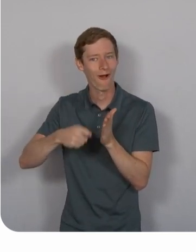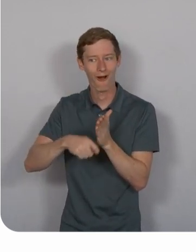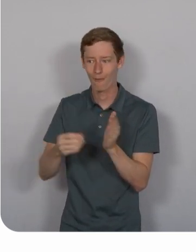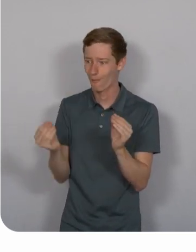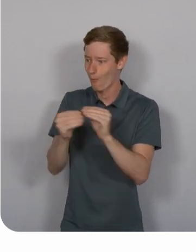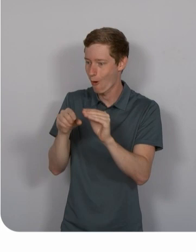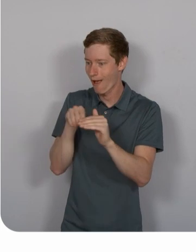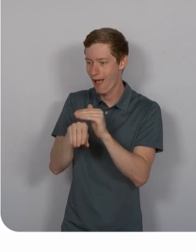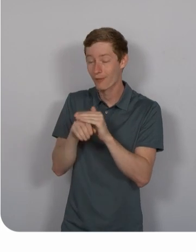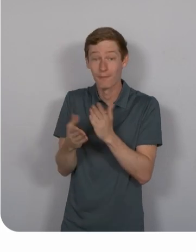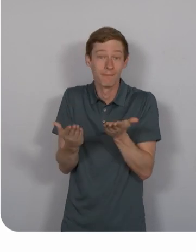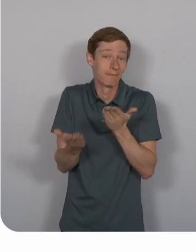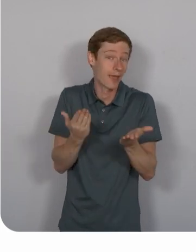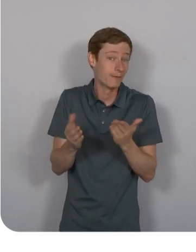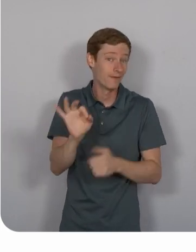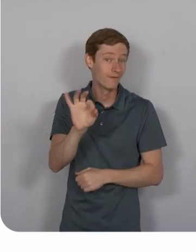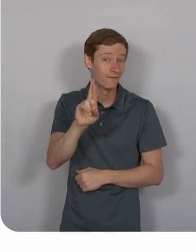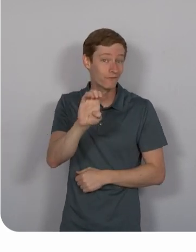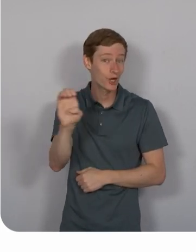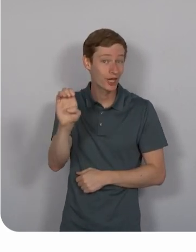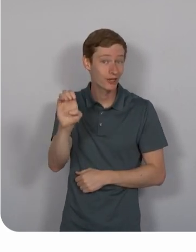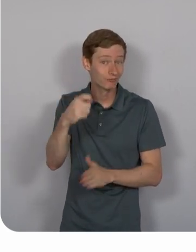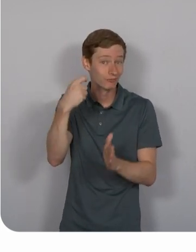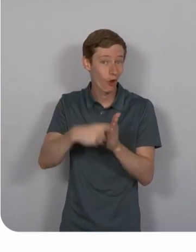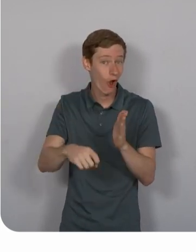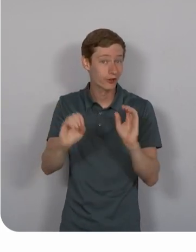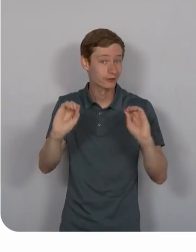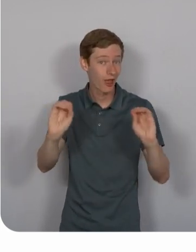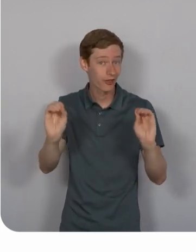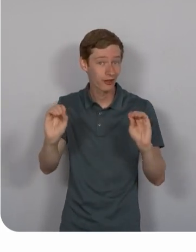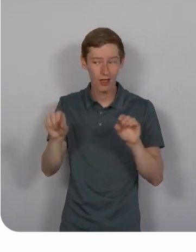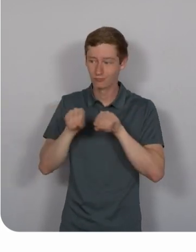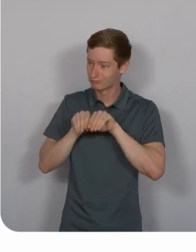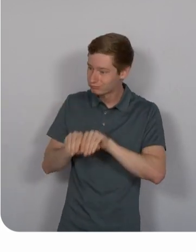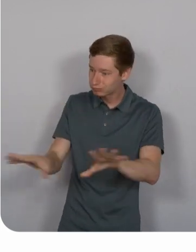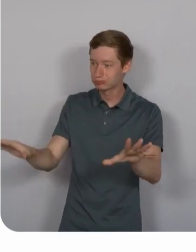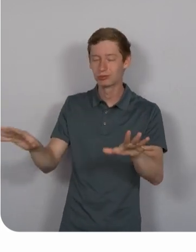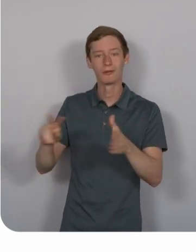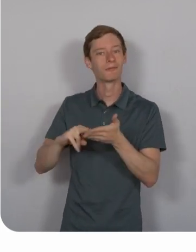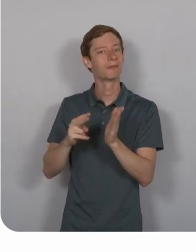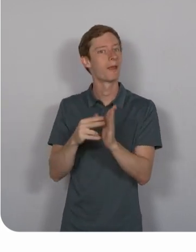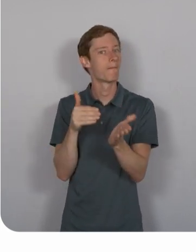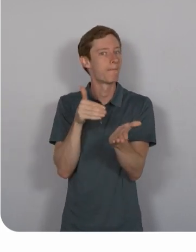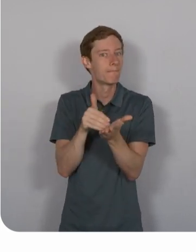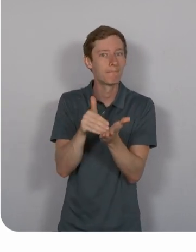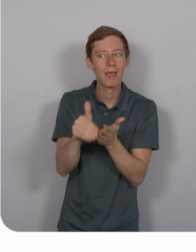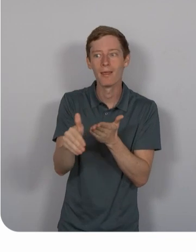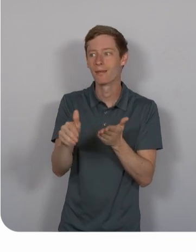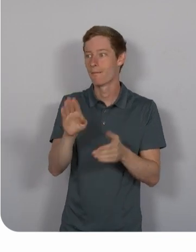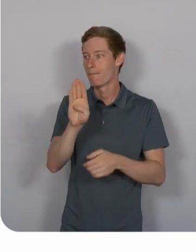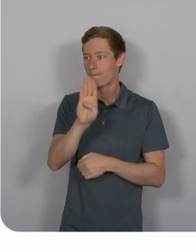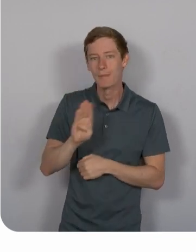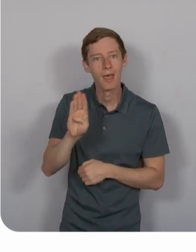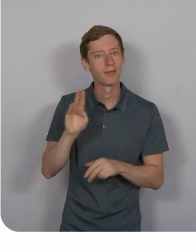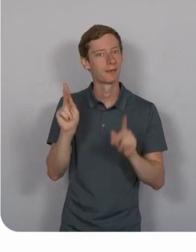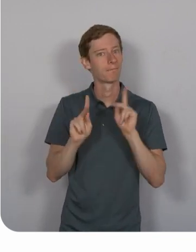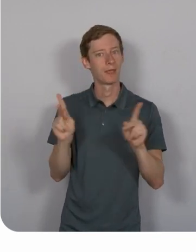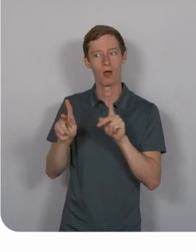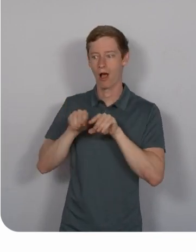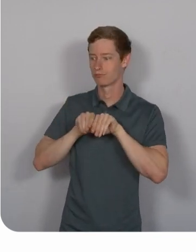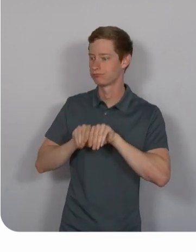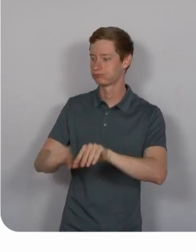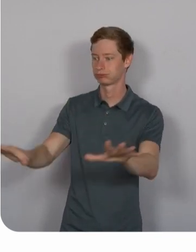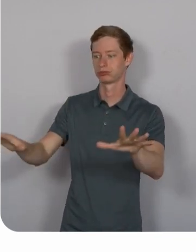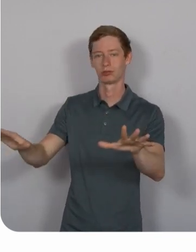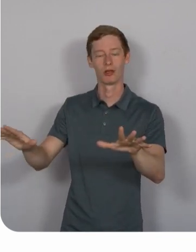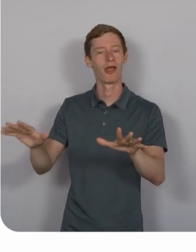free. And innovation to bring the future to millions or eventually billions of people is a